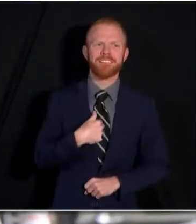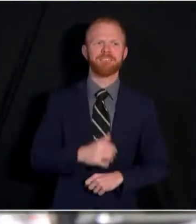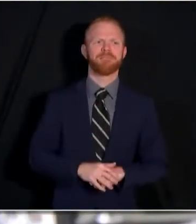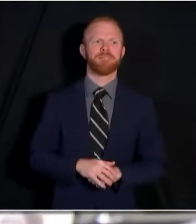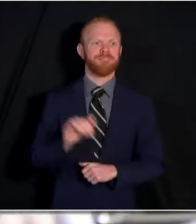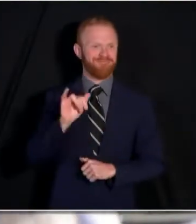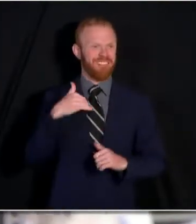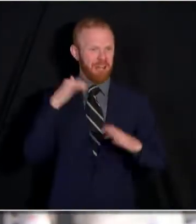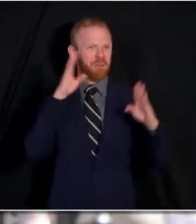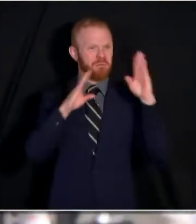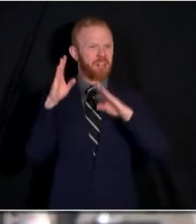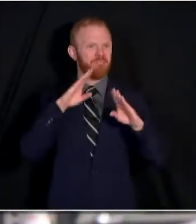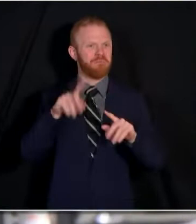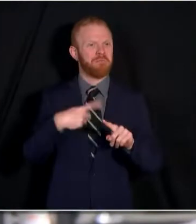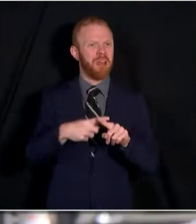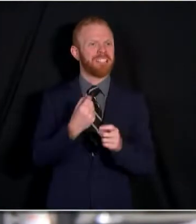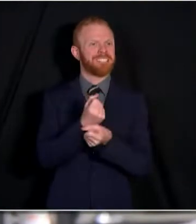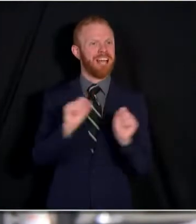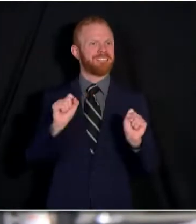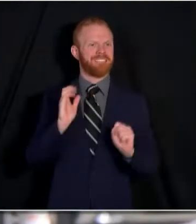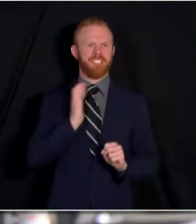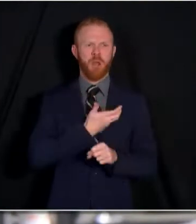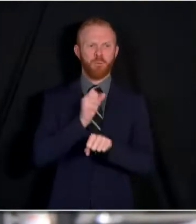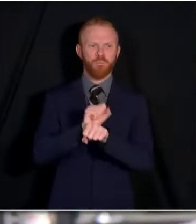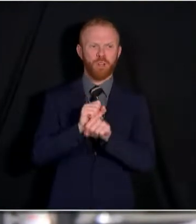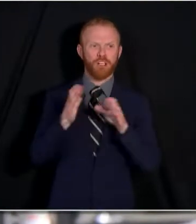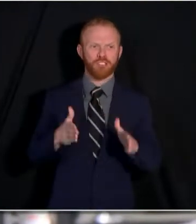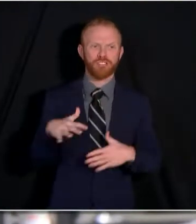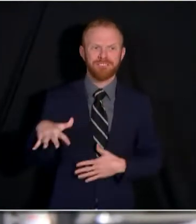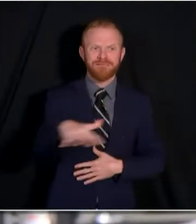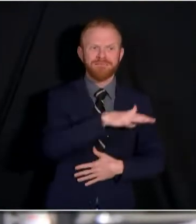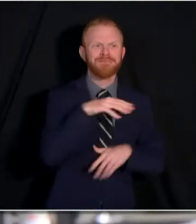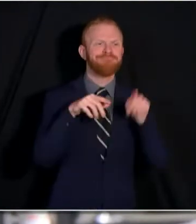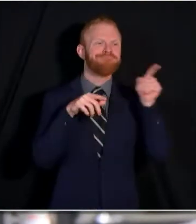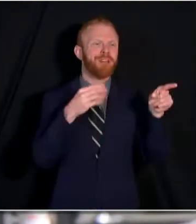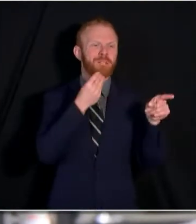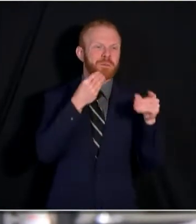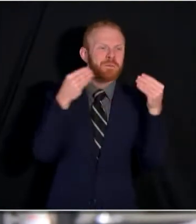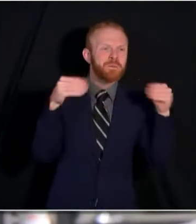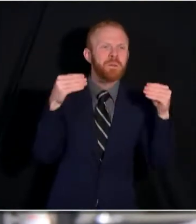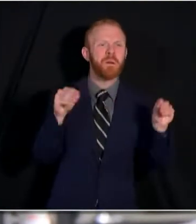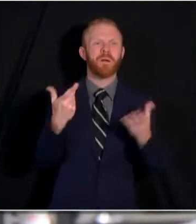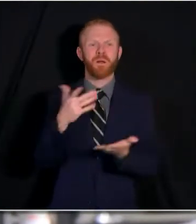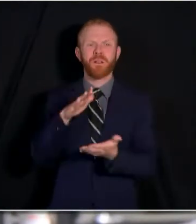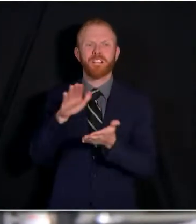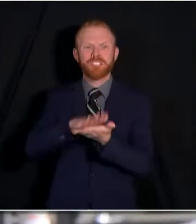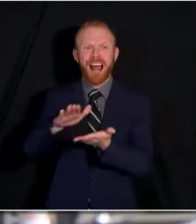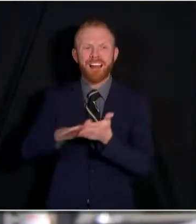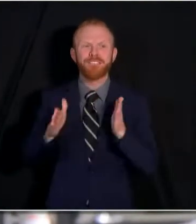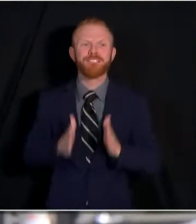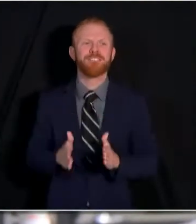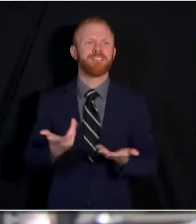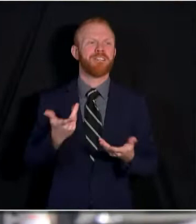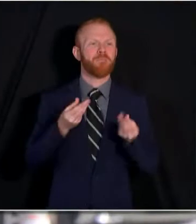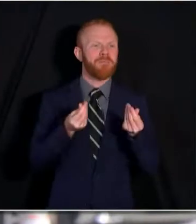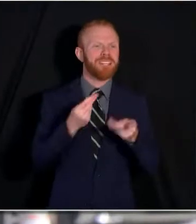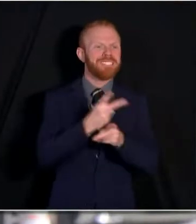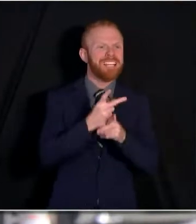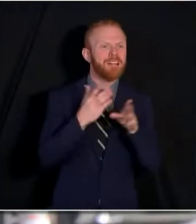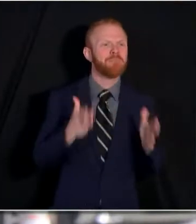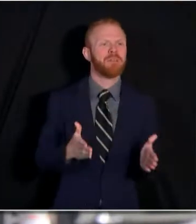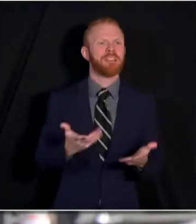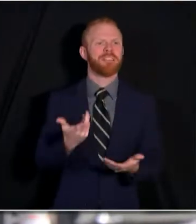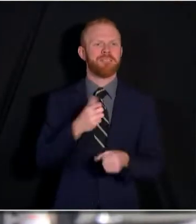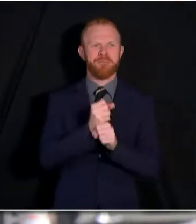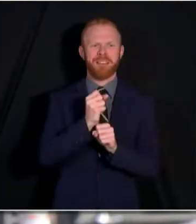the safety of our grocery store workers, our janitors, our home care providers, our child care providers, bus drivers and